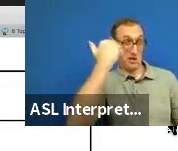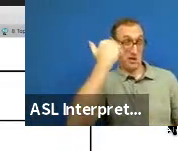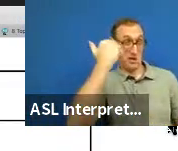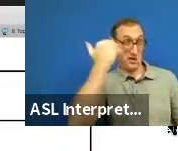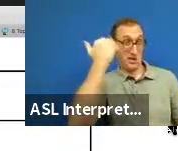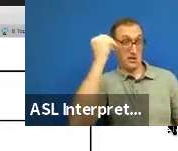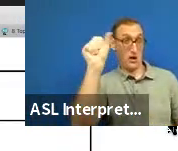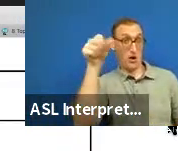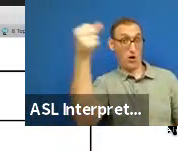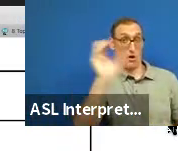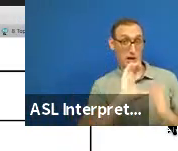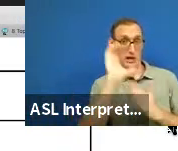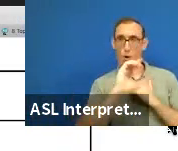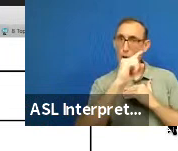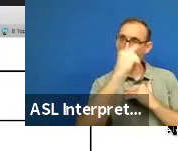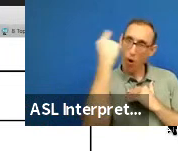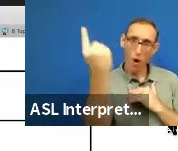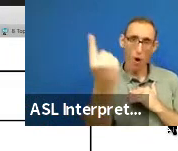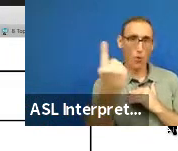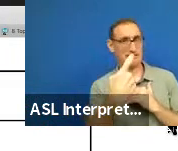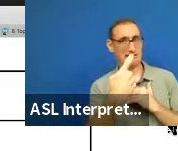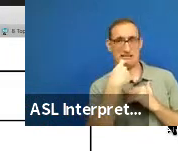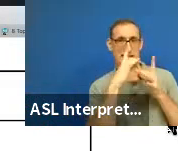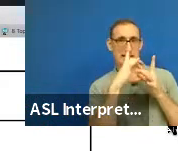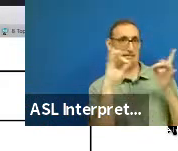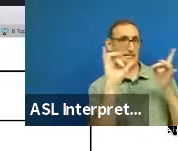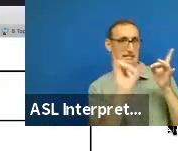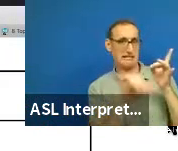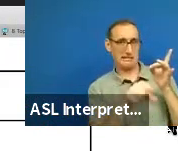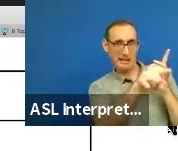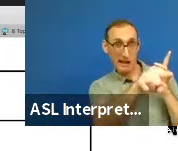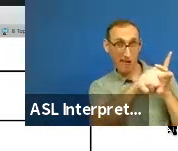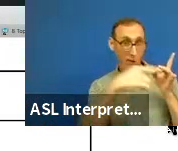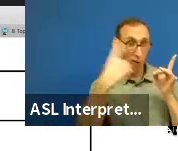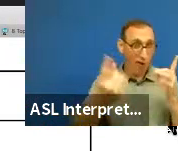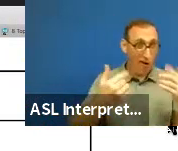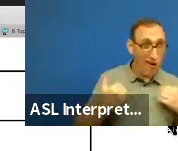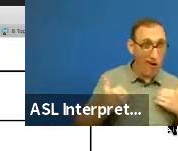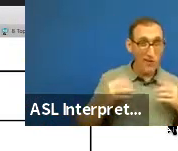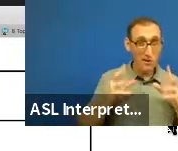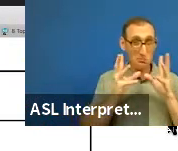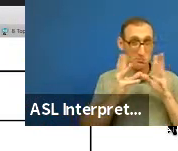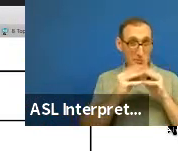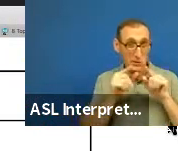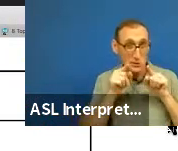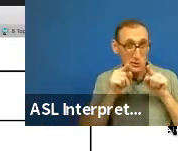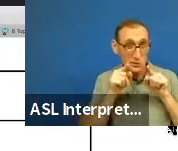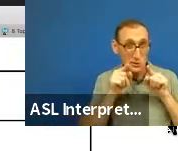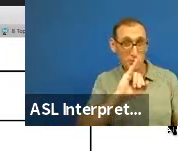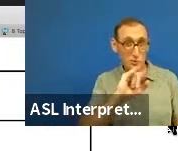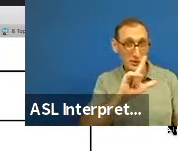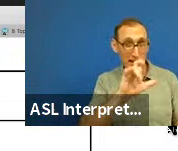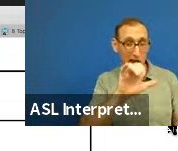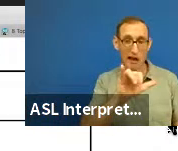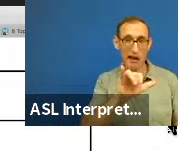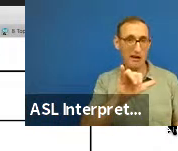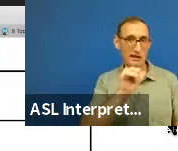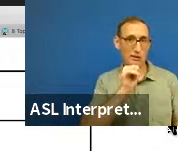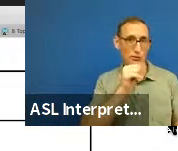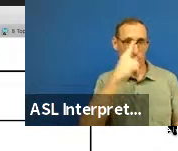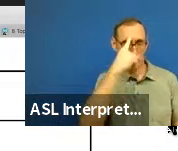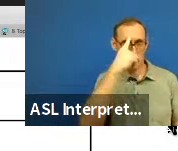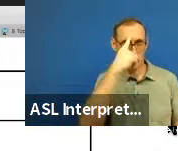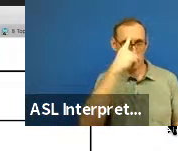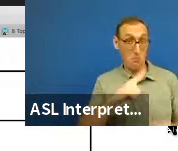always said that. I don't think you always had a meeting in July, but I believe Right. when I came I was about on, to